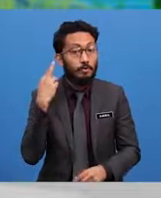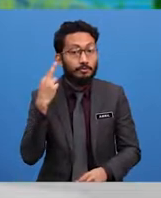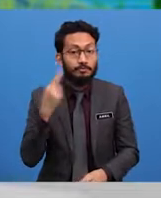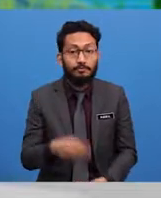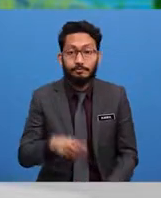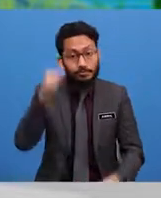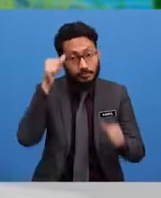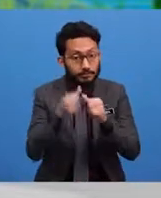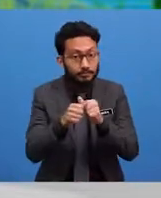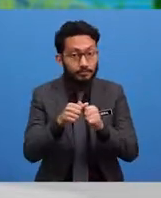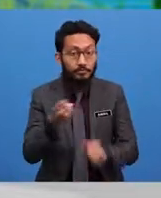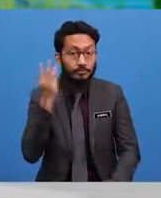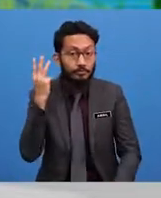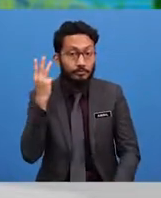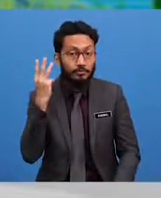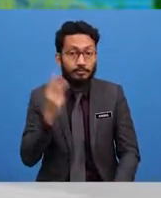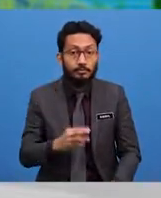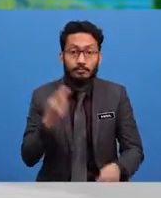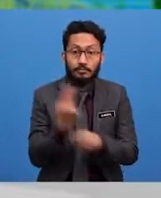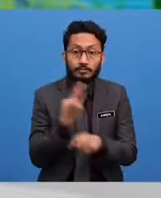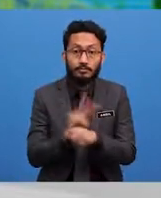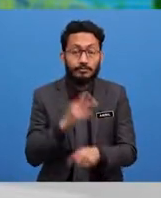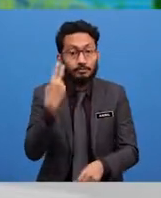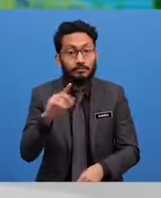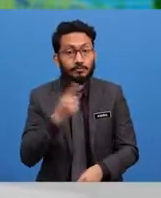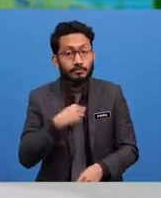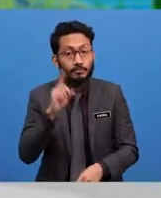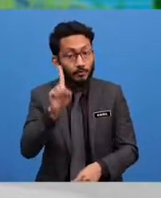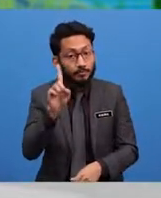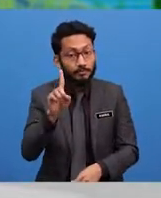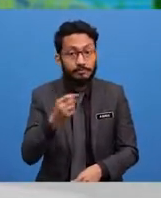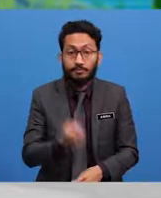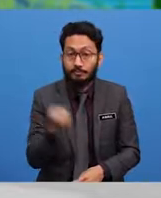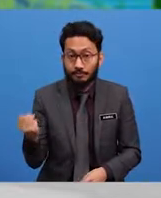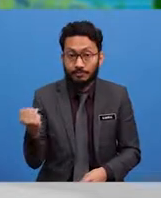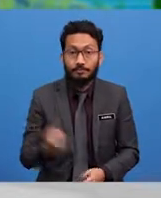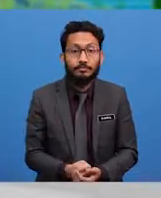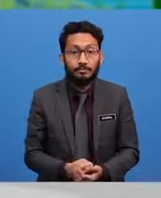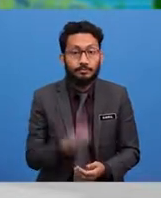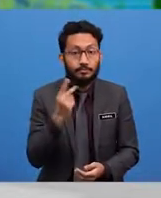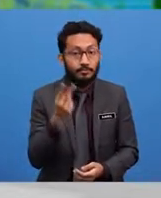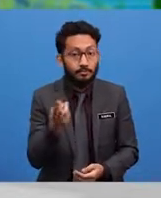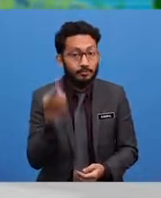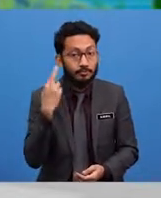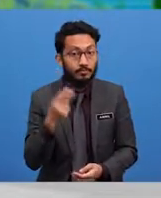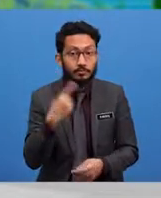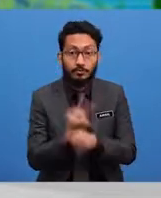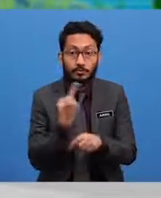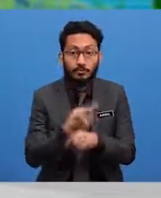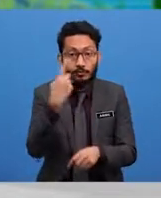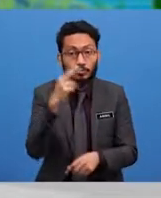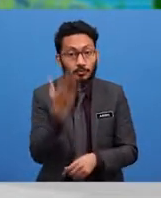Remember, was is used for I and singular subject, while were is used for